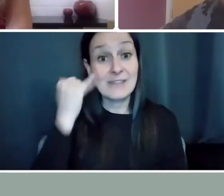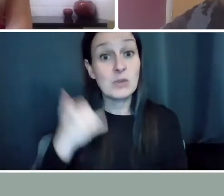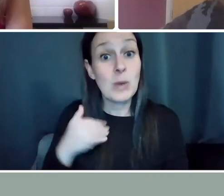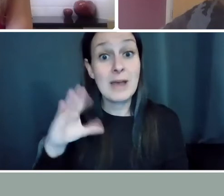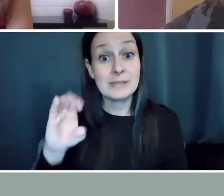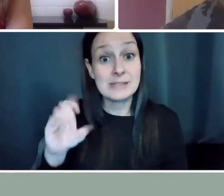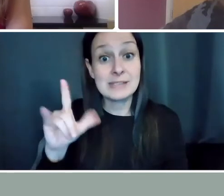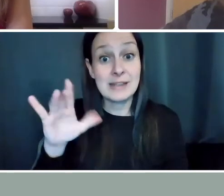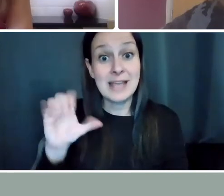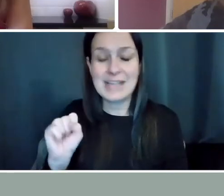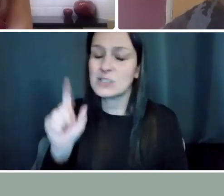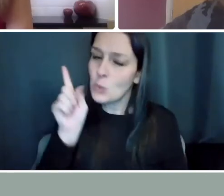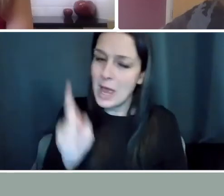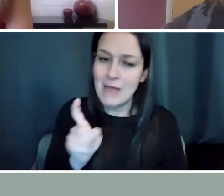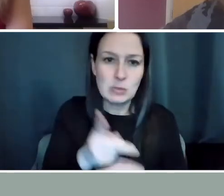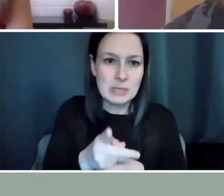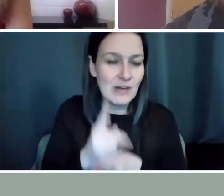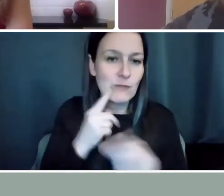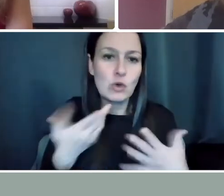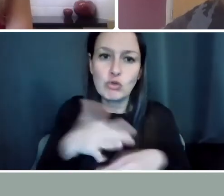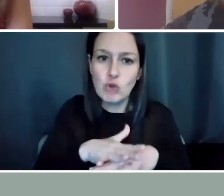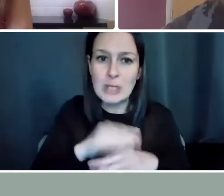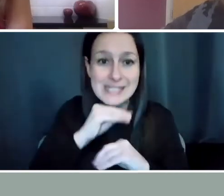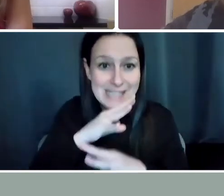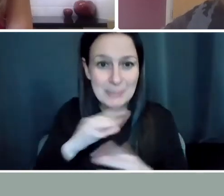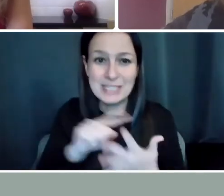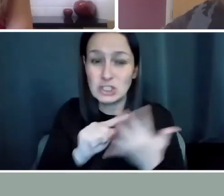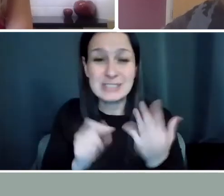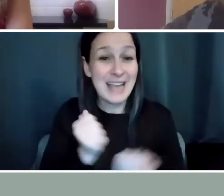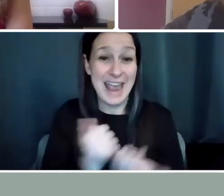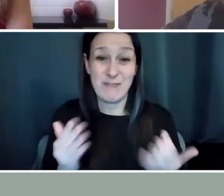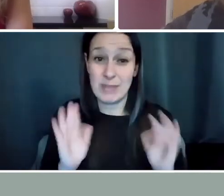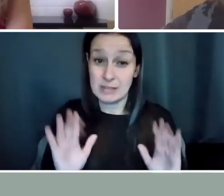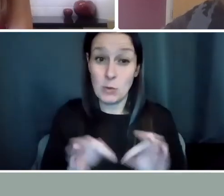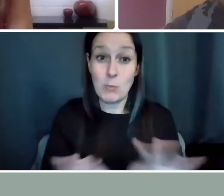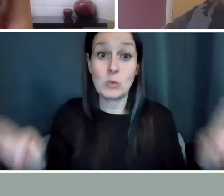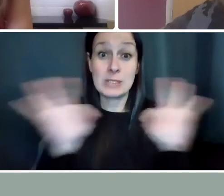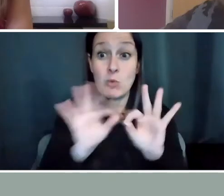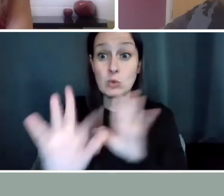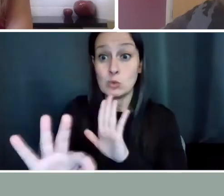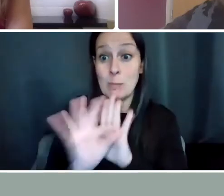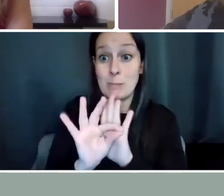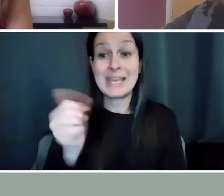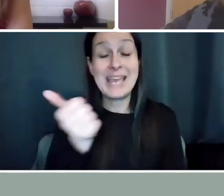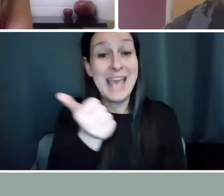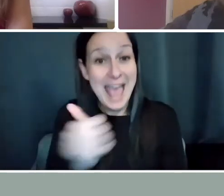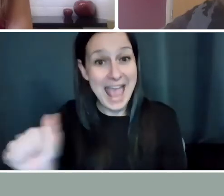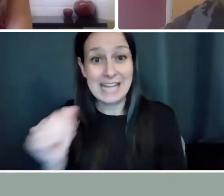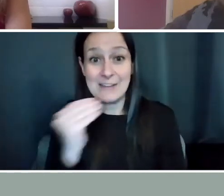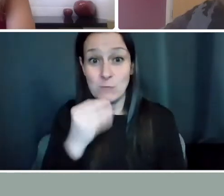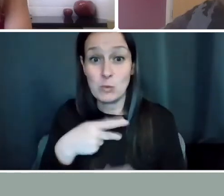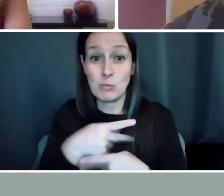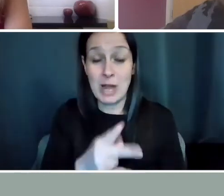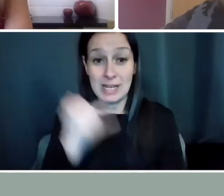be careful for cross-contamination. And so the most important thing in choosing any food product when you have